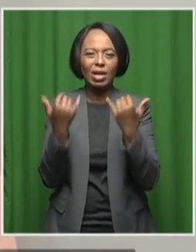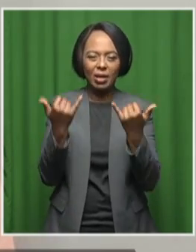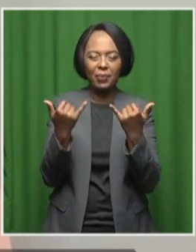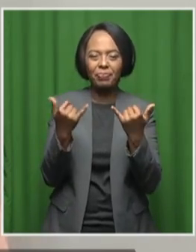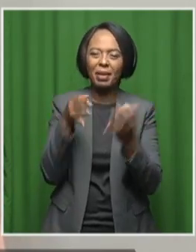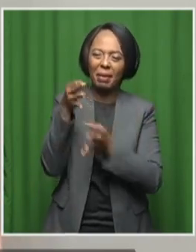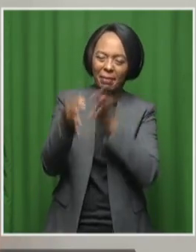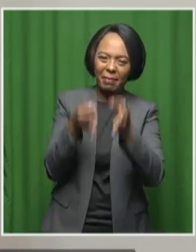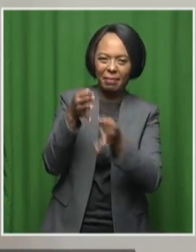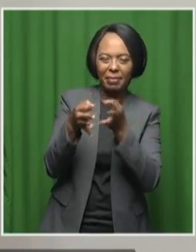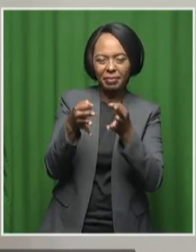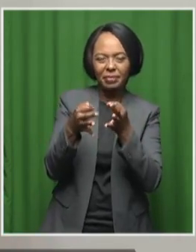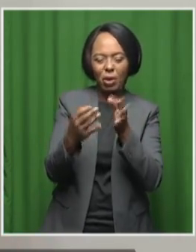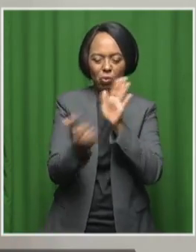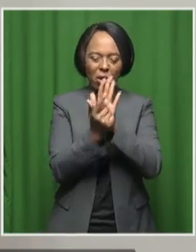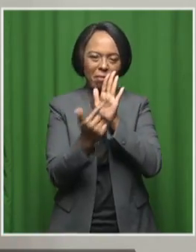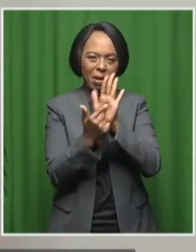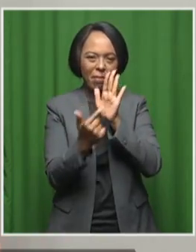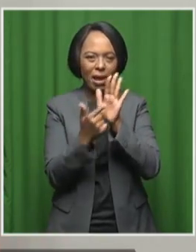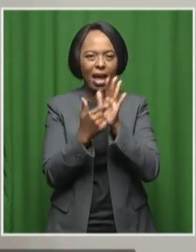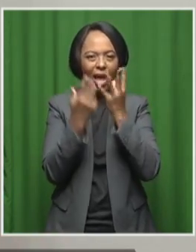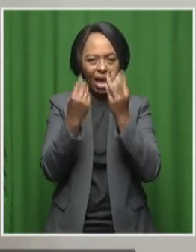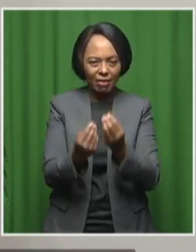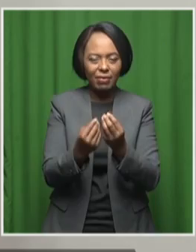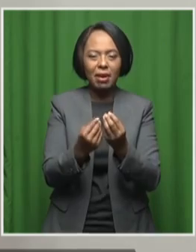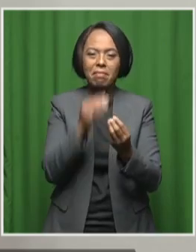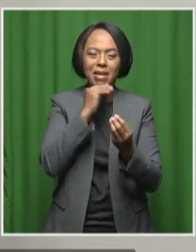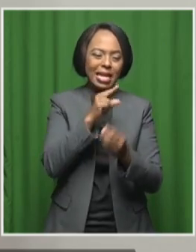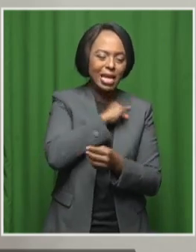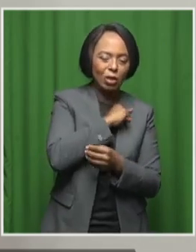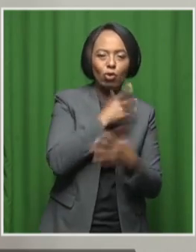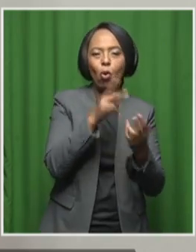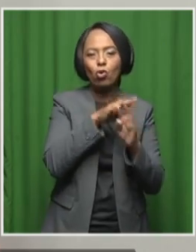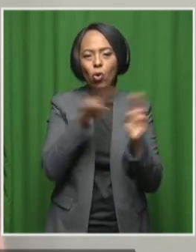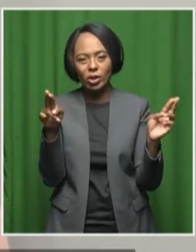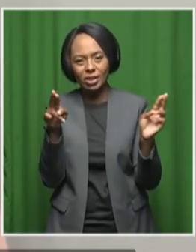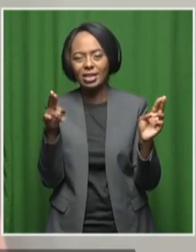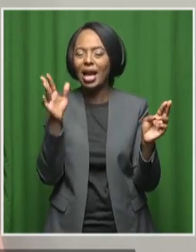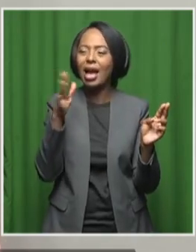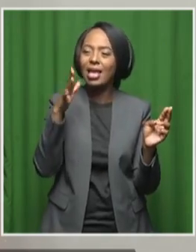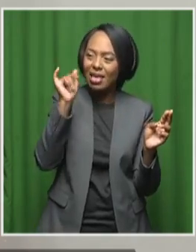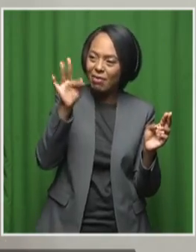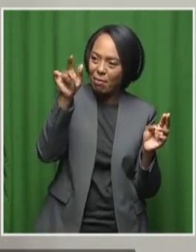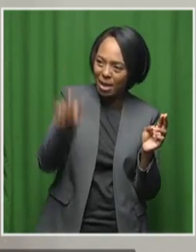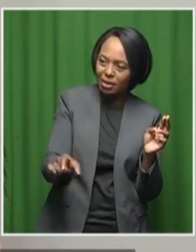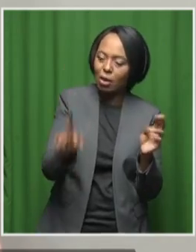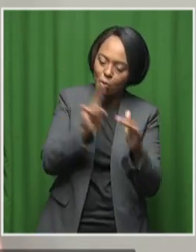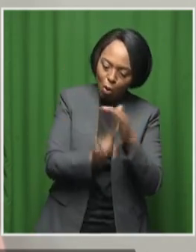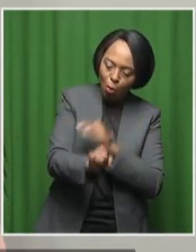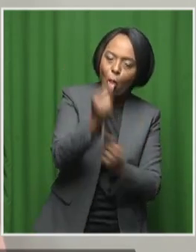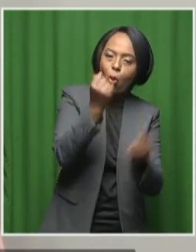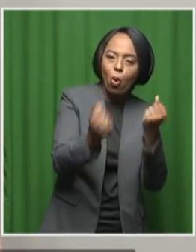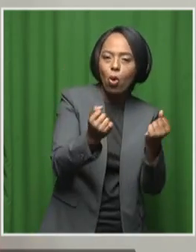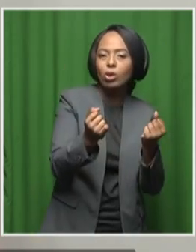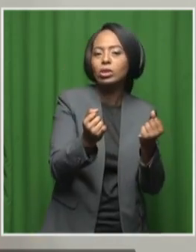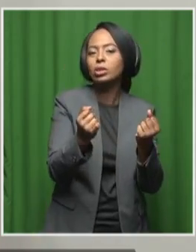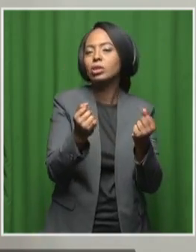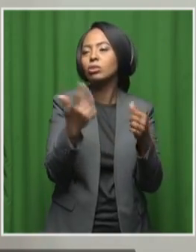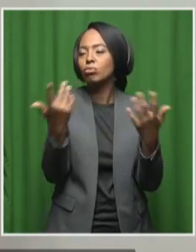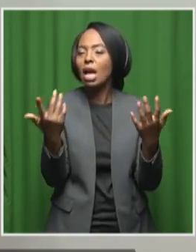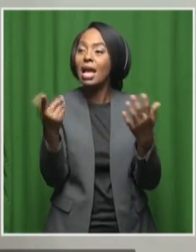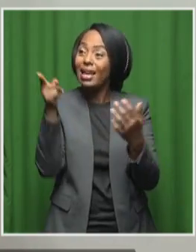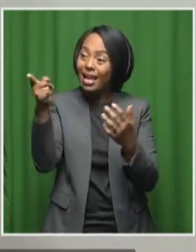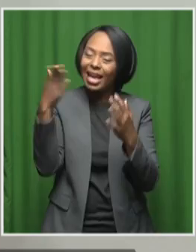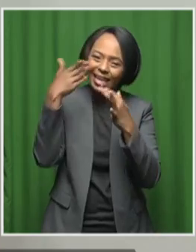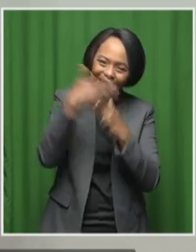the issues with bail is it's not about whether the person's guilty or not. It's about, are they going to stand trial, and are they going to interfere